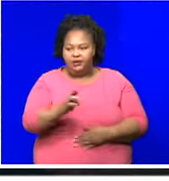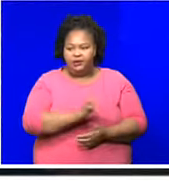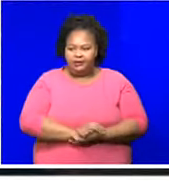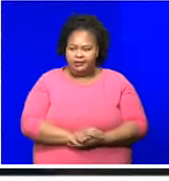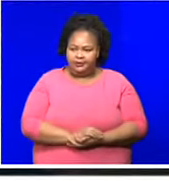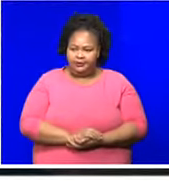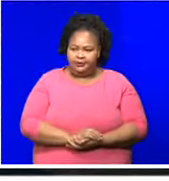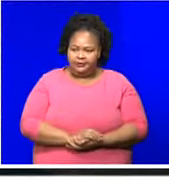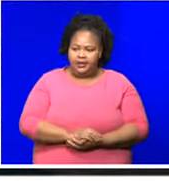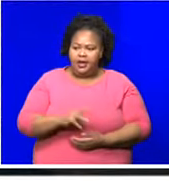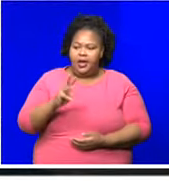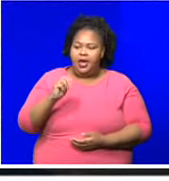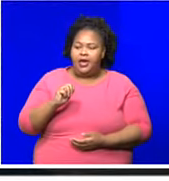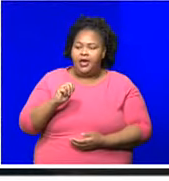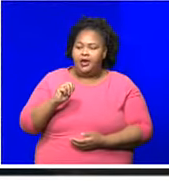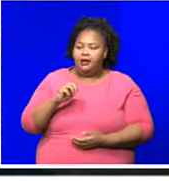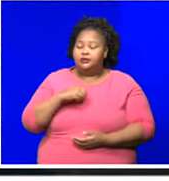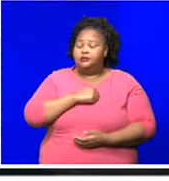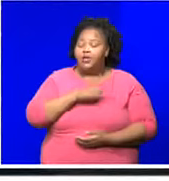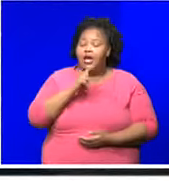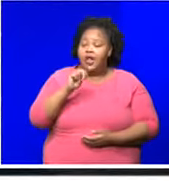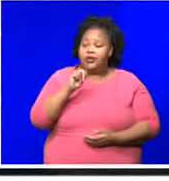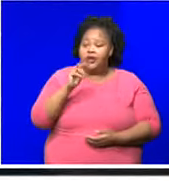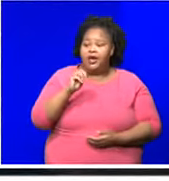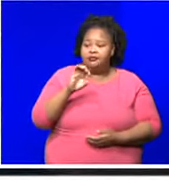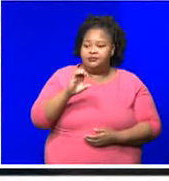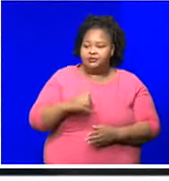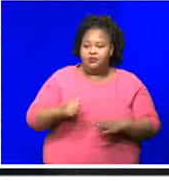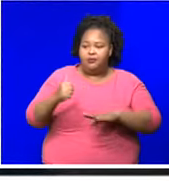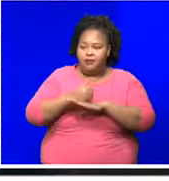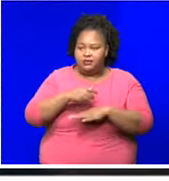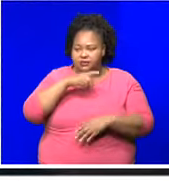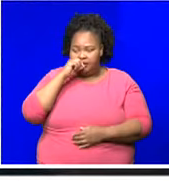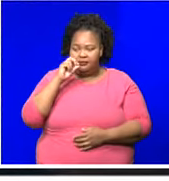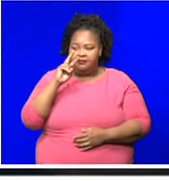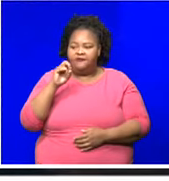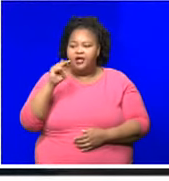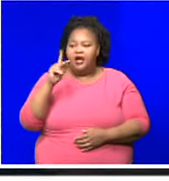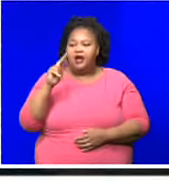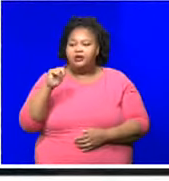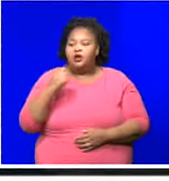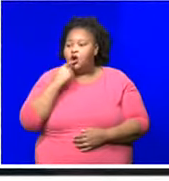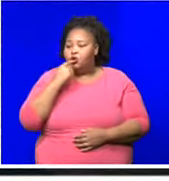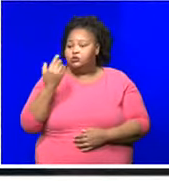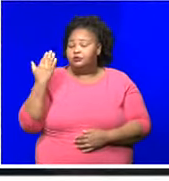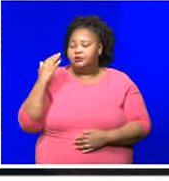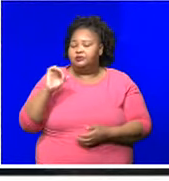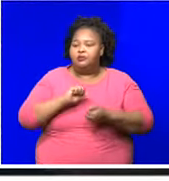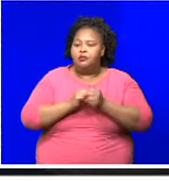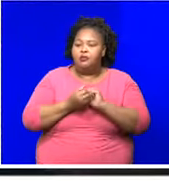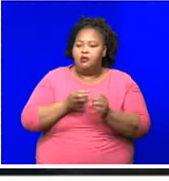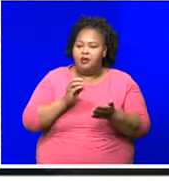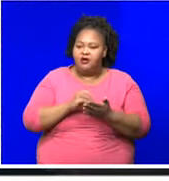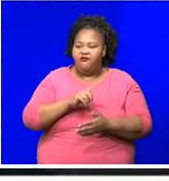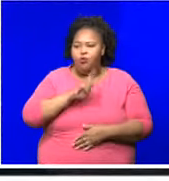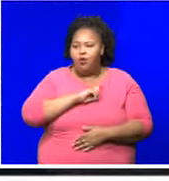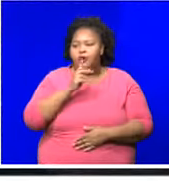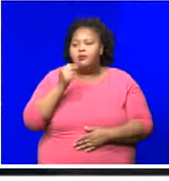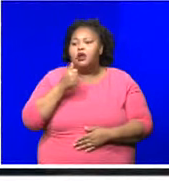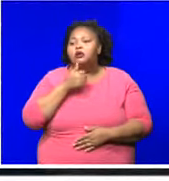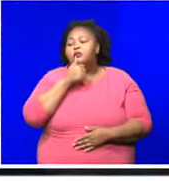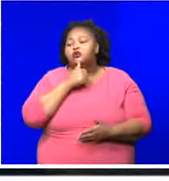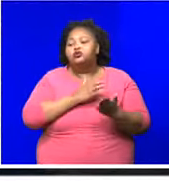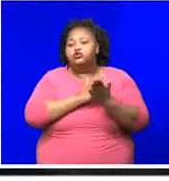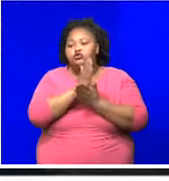by the corporation were caused by cash flow management. Vilani said this in an interview with Eswatini TV as he has been